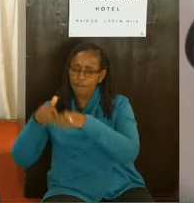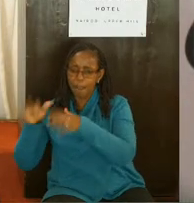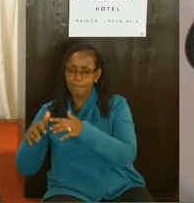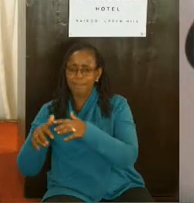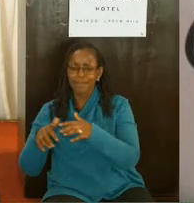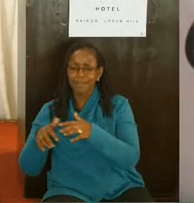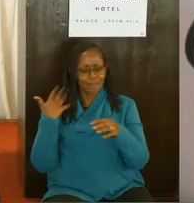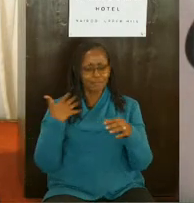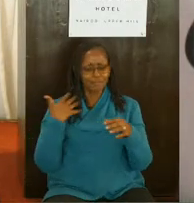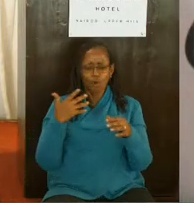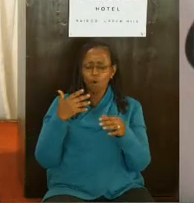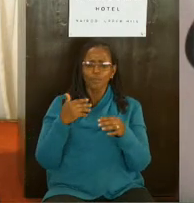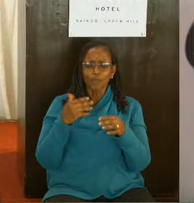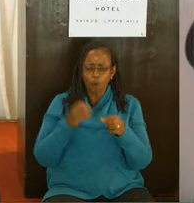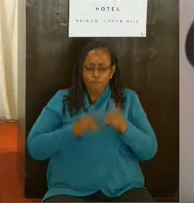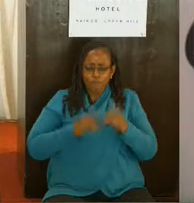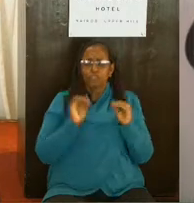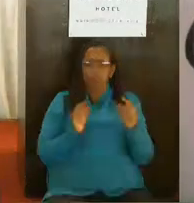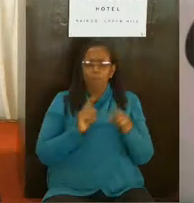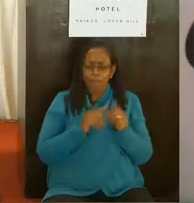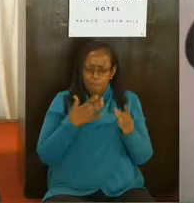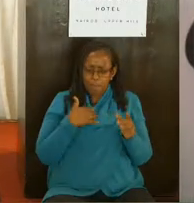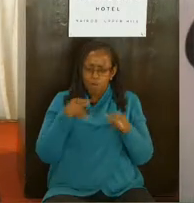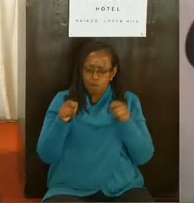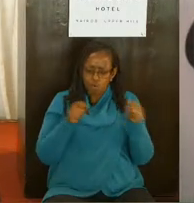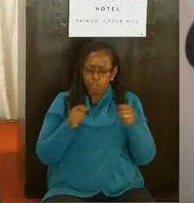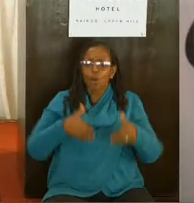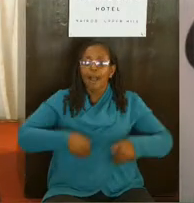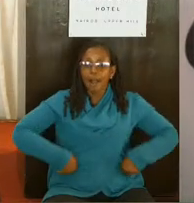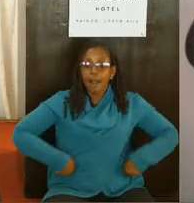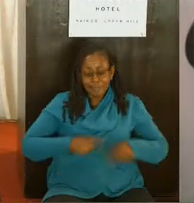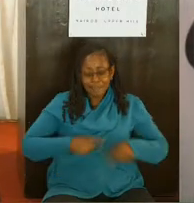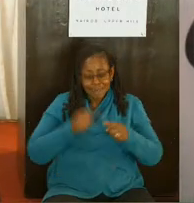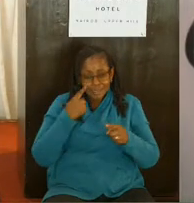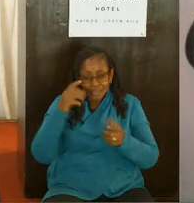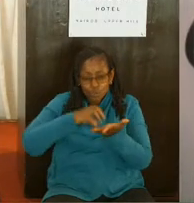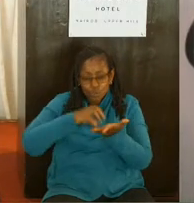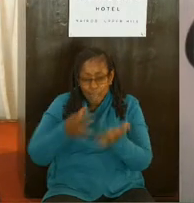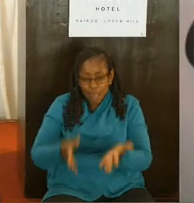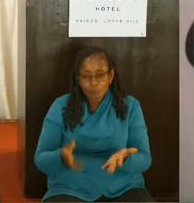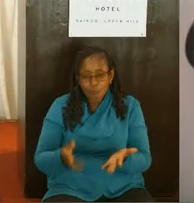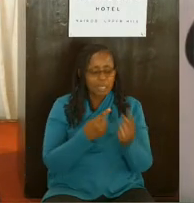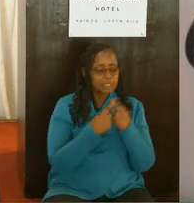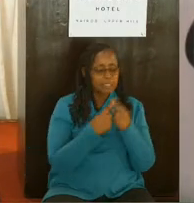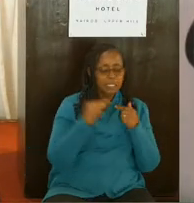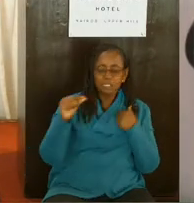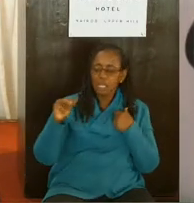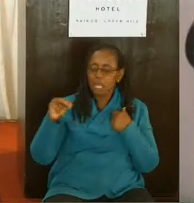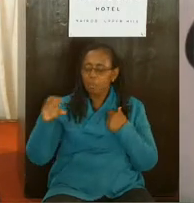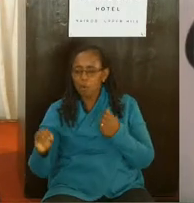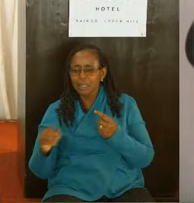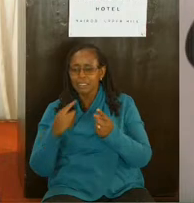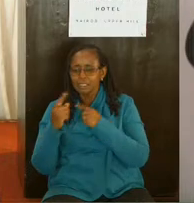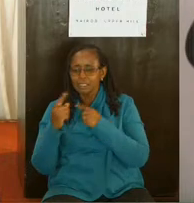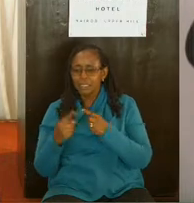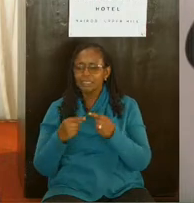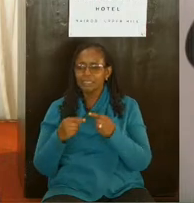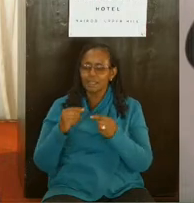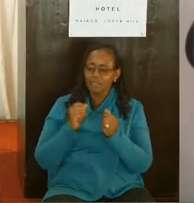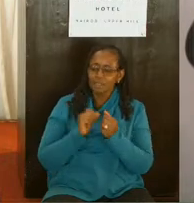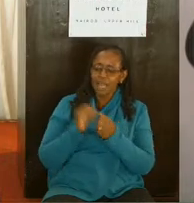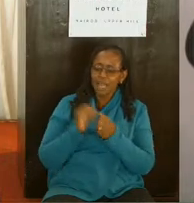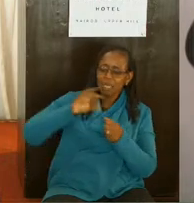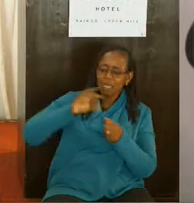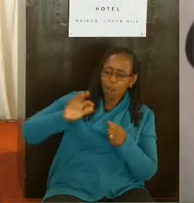it was Unwritten but people really controlled the hunger but look at what we are doing now we are discussing geomos we are discussing I don't know how many 13 counties